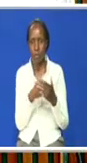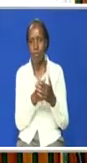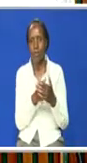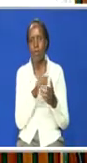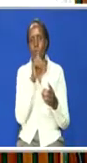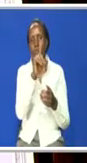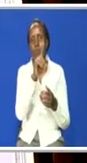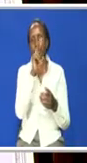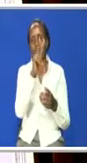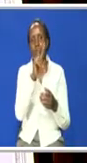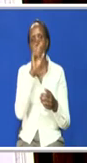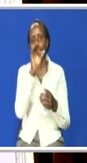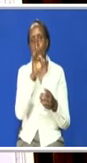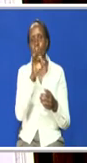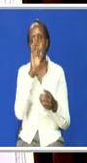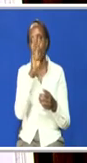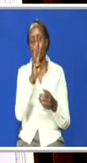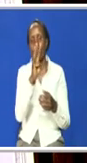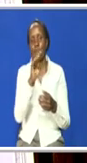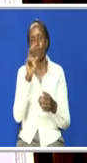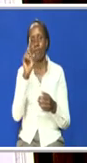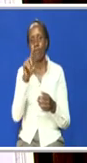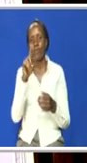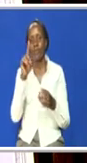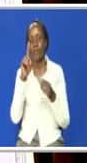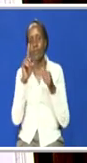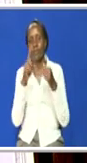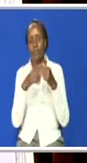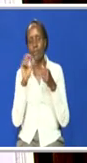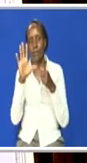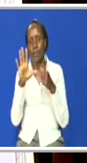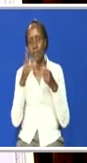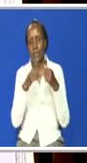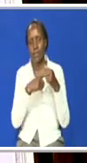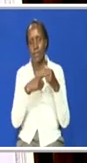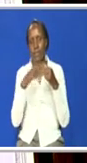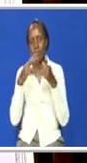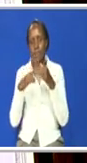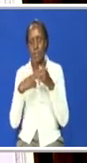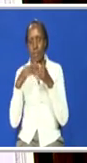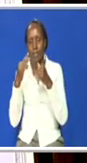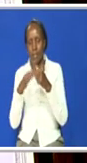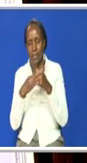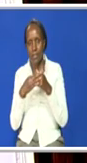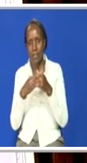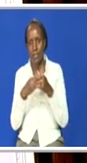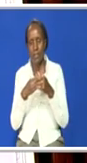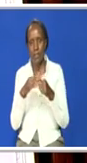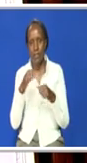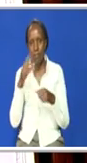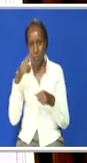One, two, three, four, five, six, seven, eight. Did you get your answer as